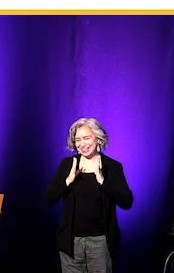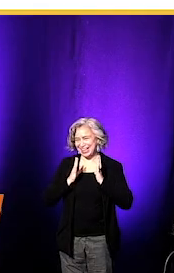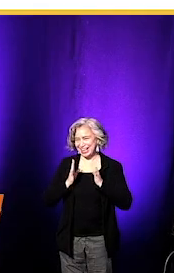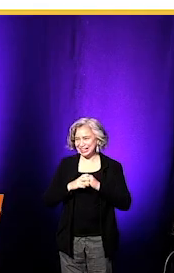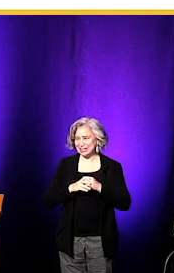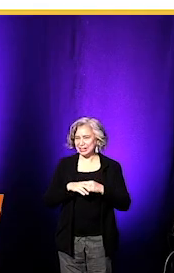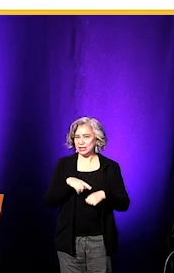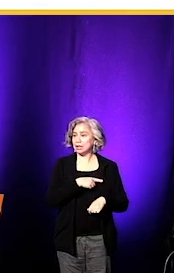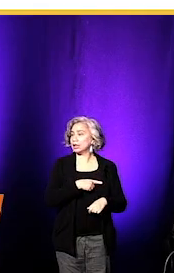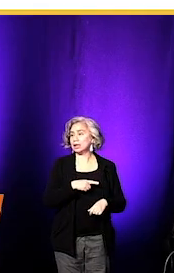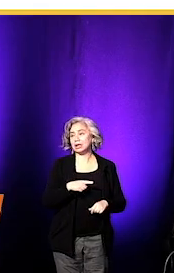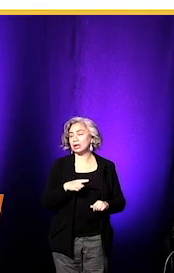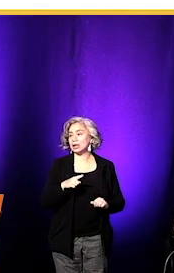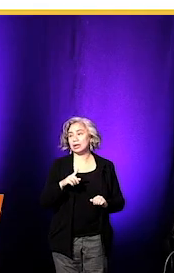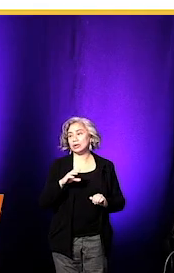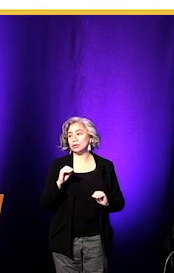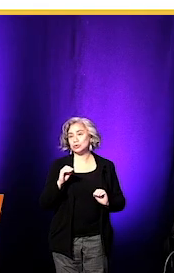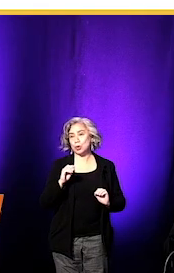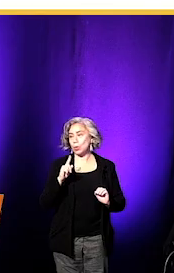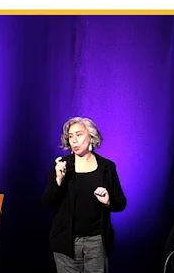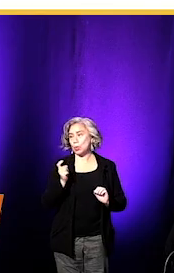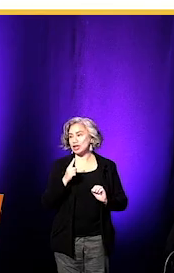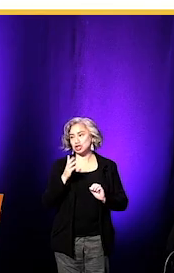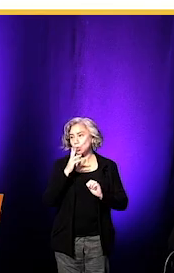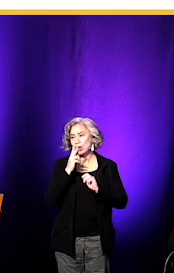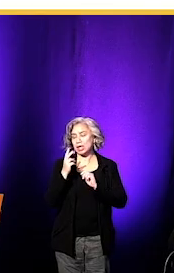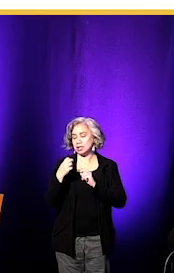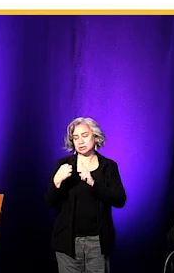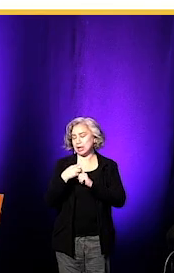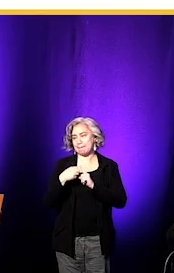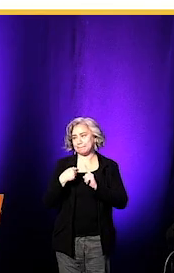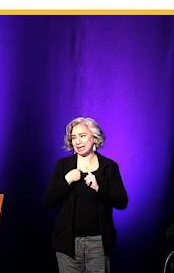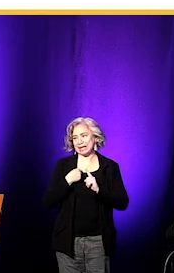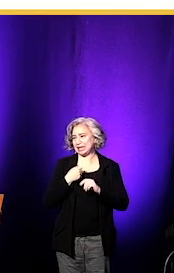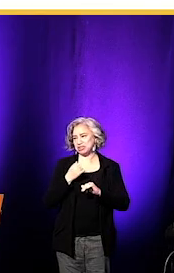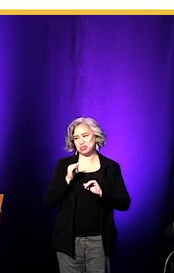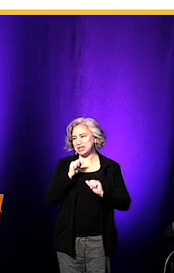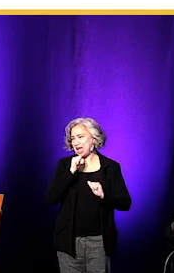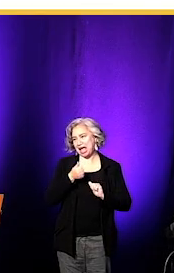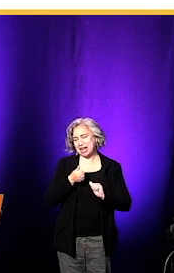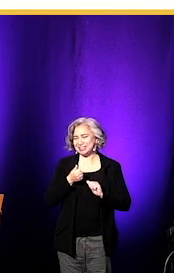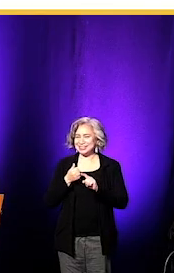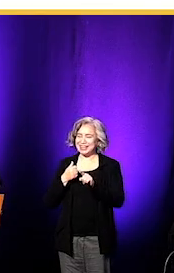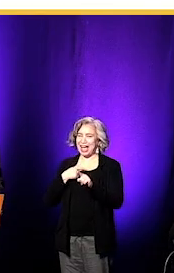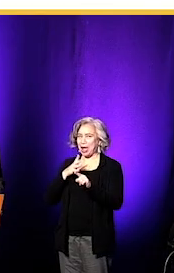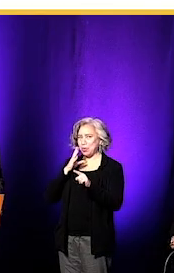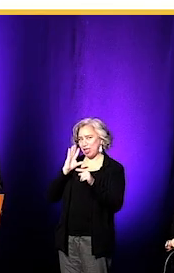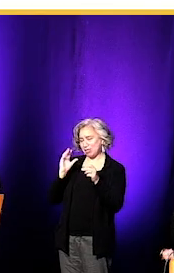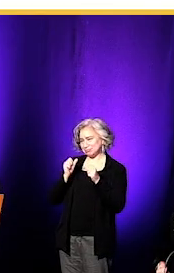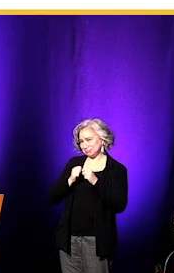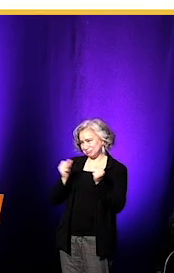No question to stump me, Barbara. I won't reveal some of the past.